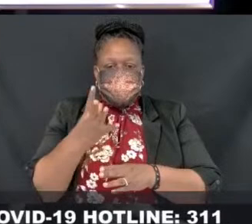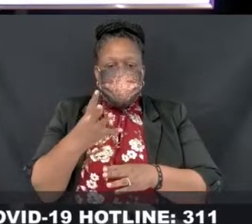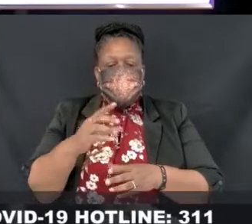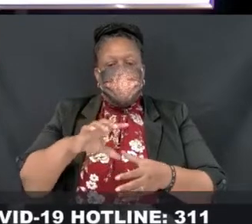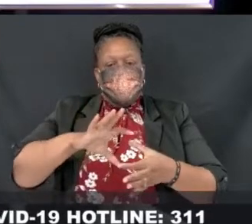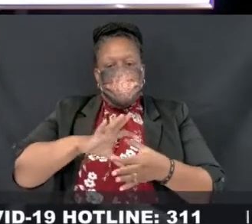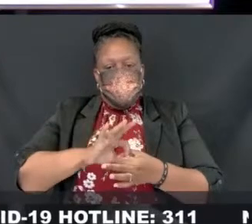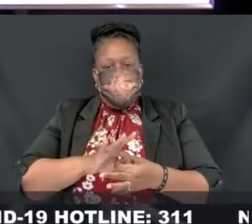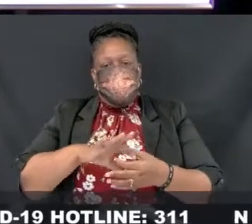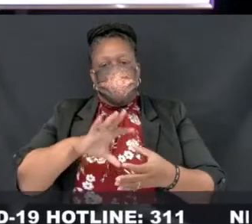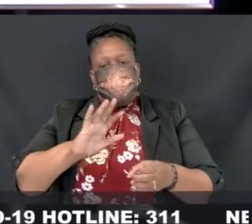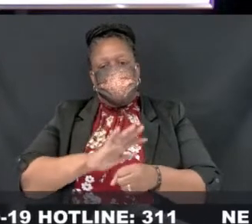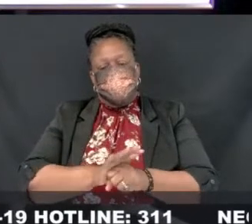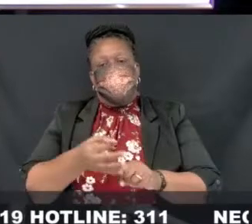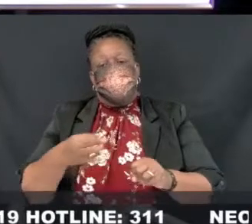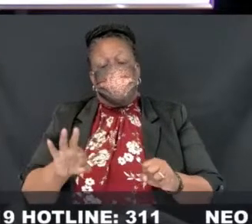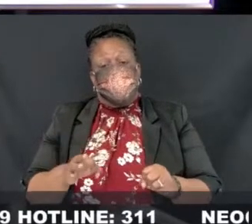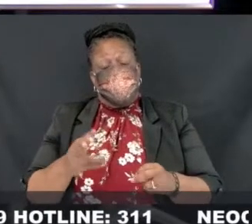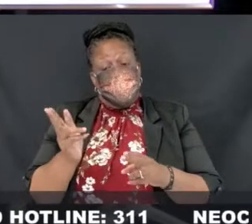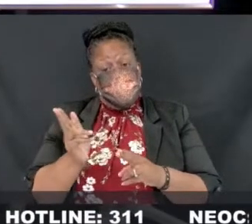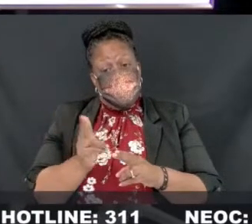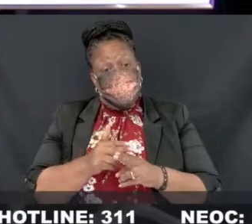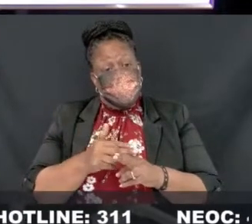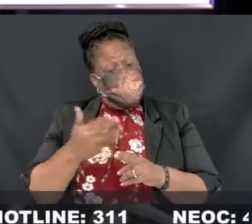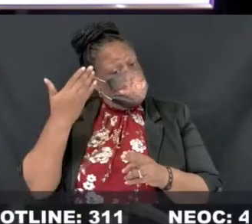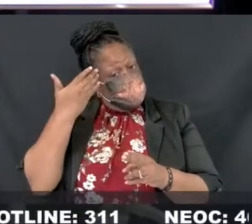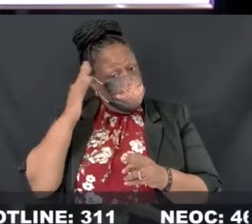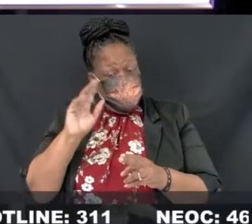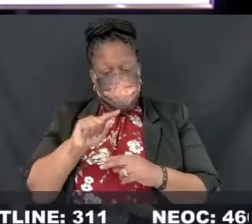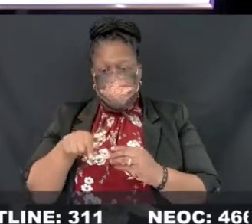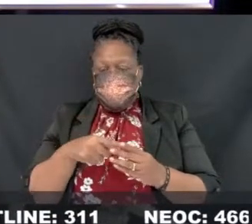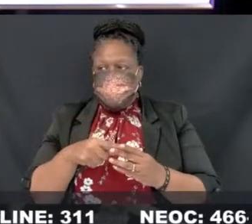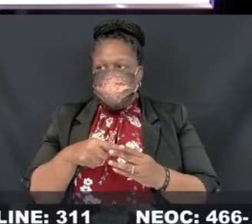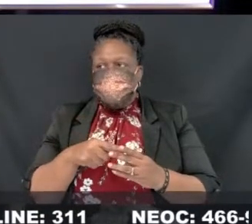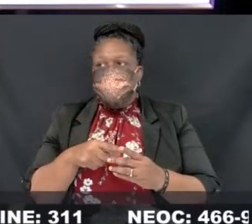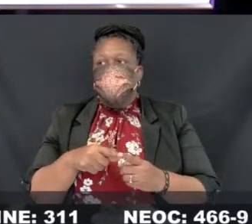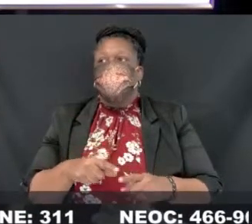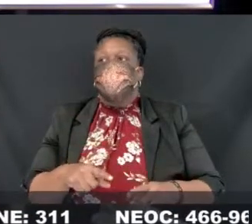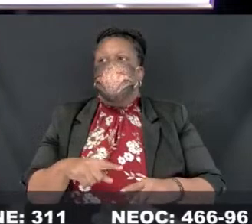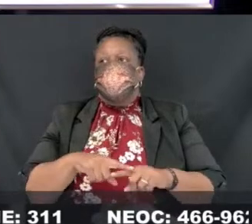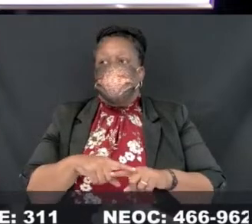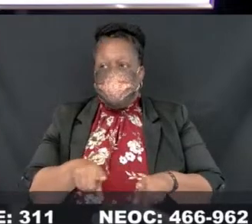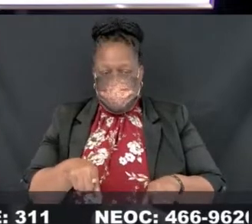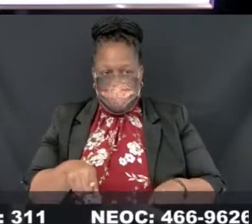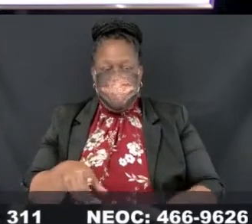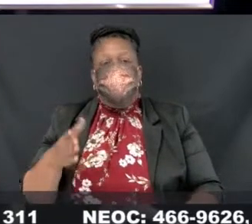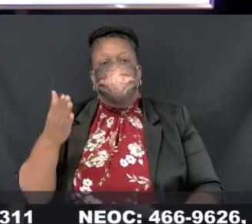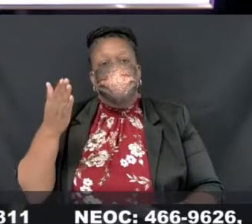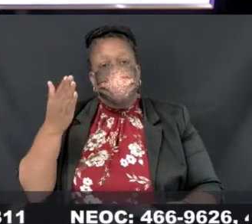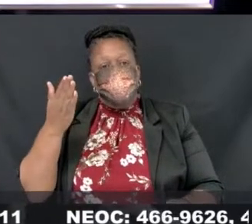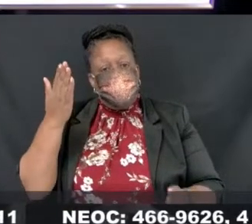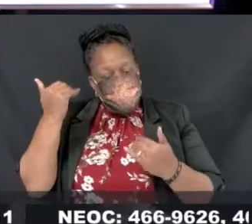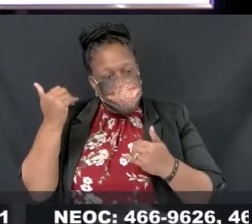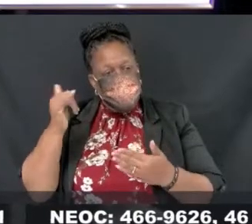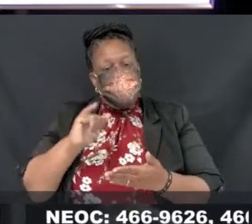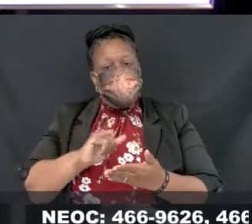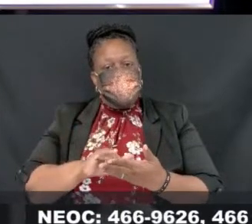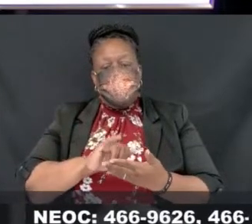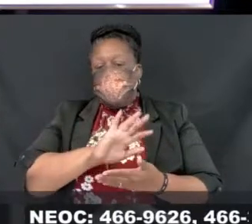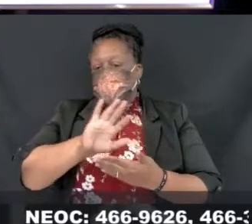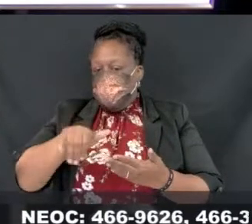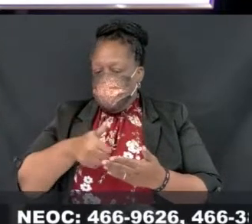life, that it is our combined efforts that will take us into a successful post-pandemic era for the benefit of